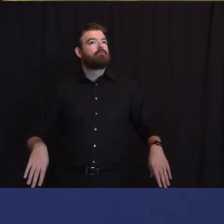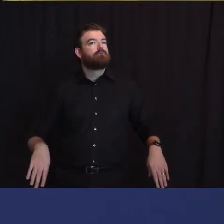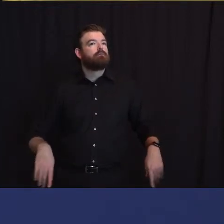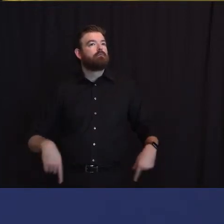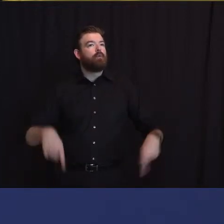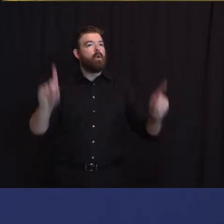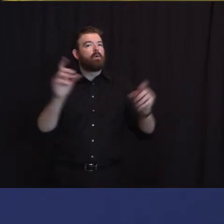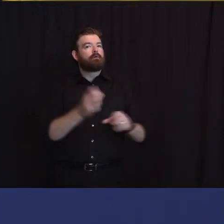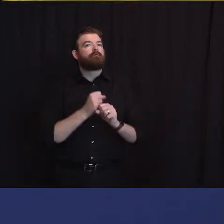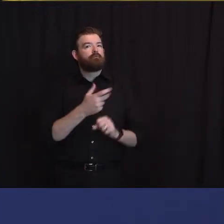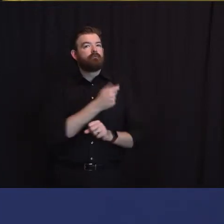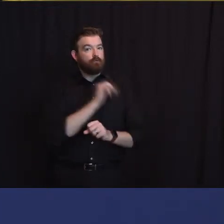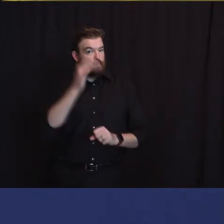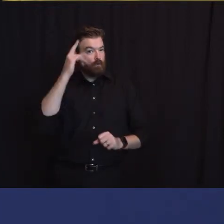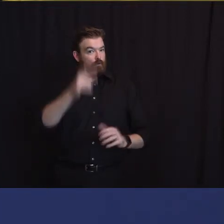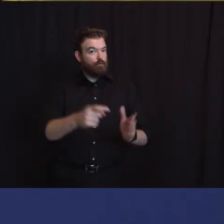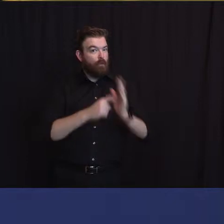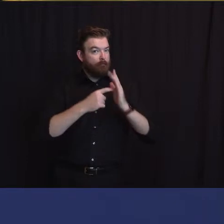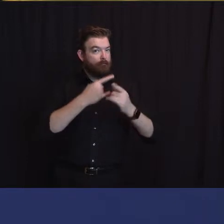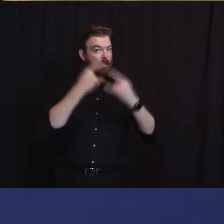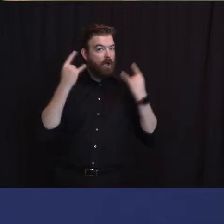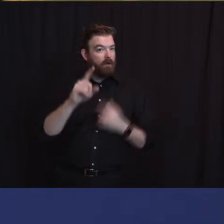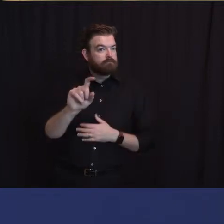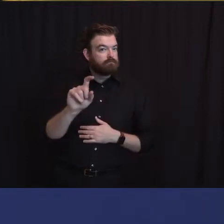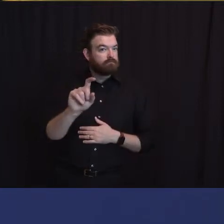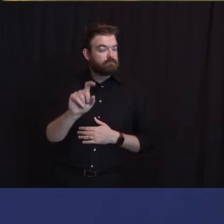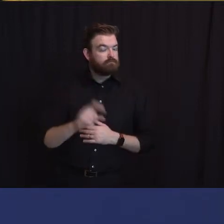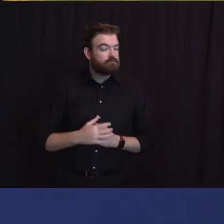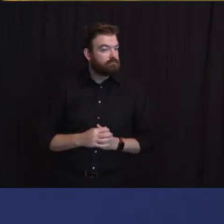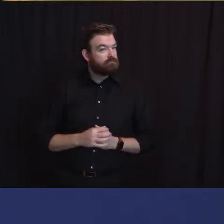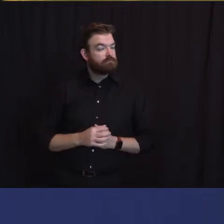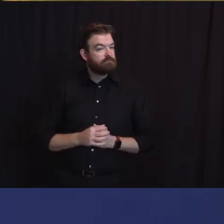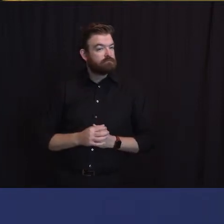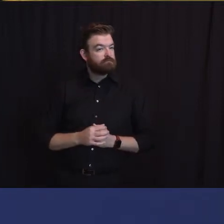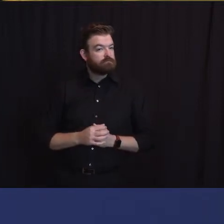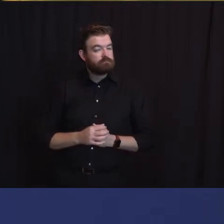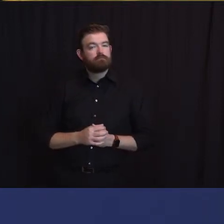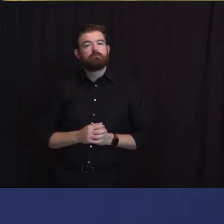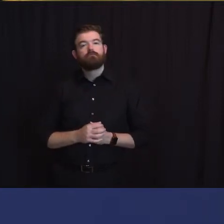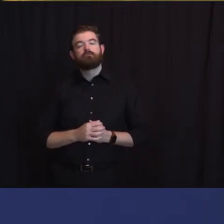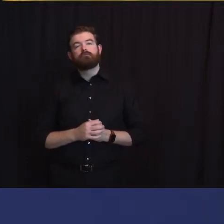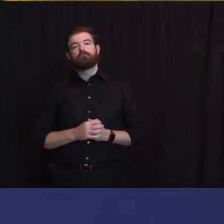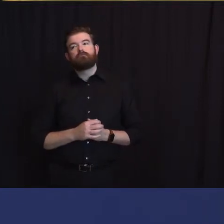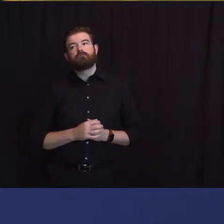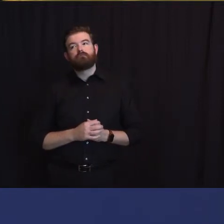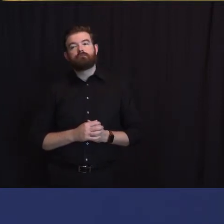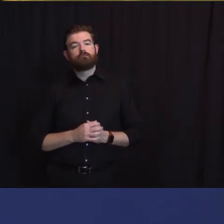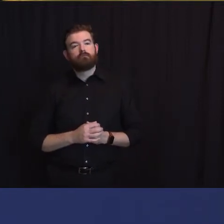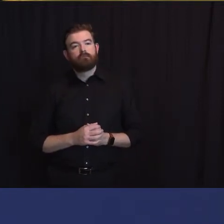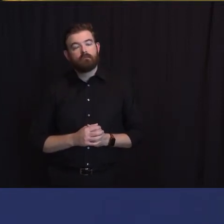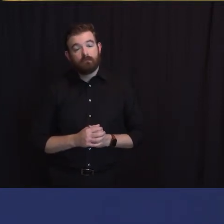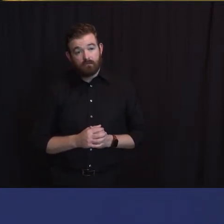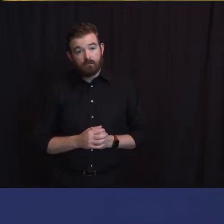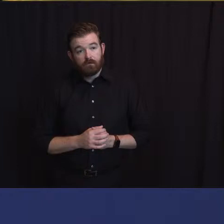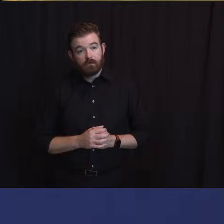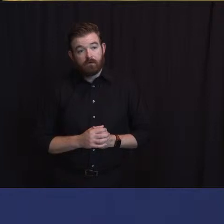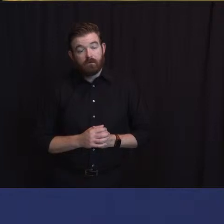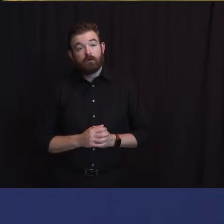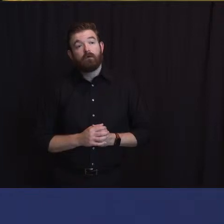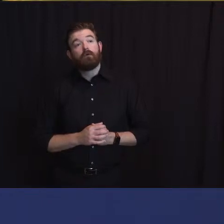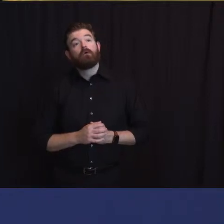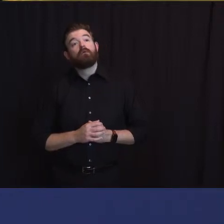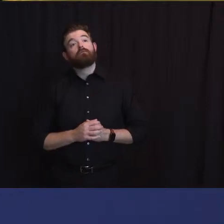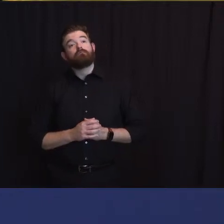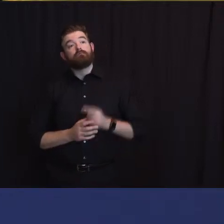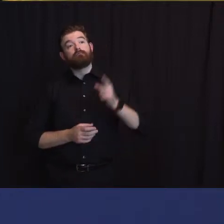Eddie, you speak for yourself. I didn't hear you saying questioning the science as much as we know that outdoors this virus is a